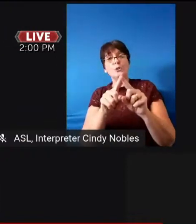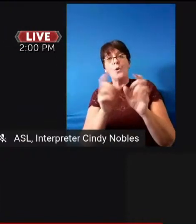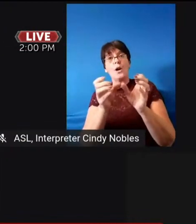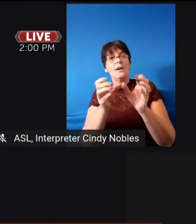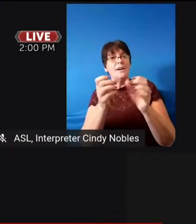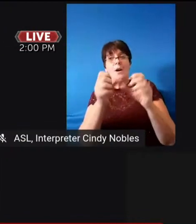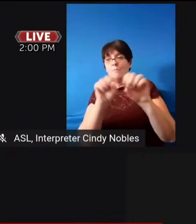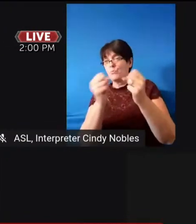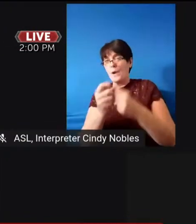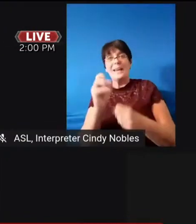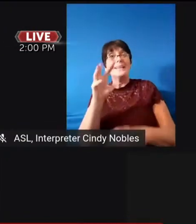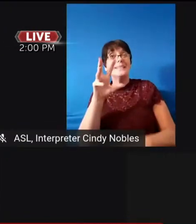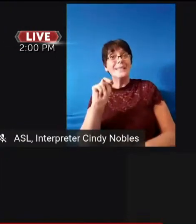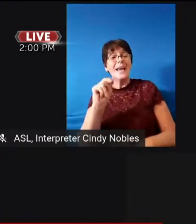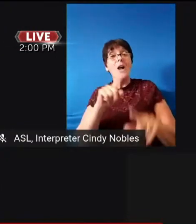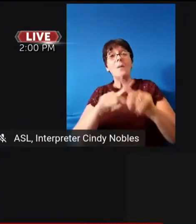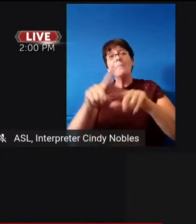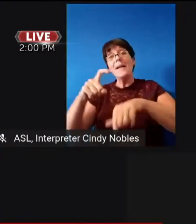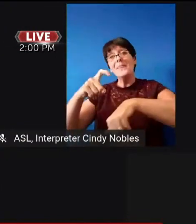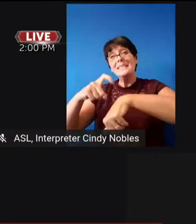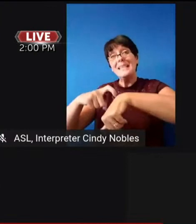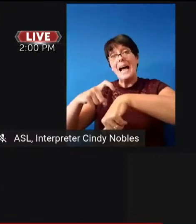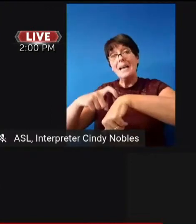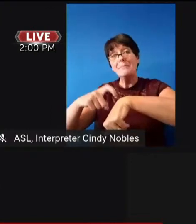The timing, though, is